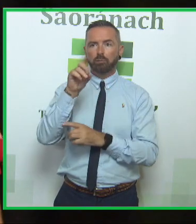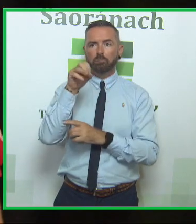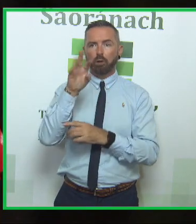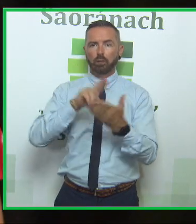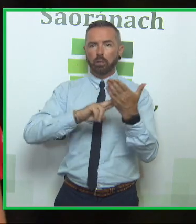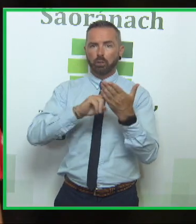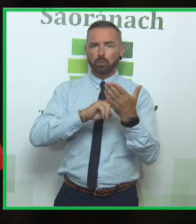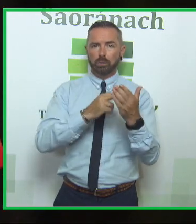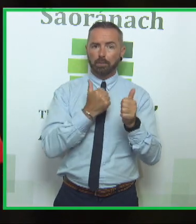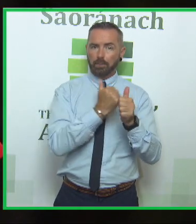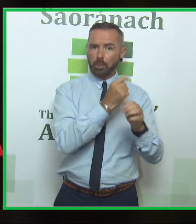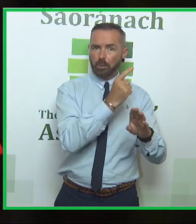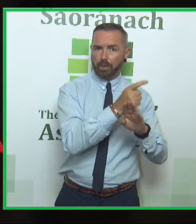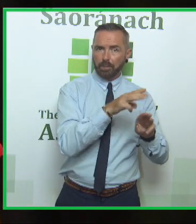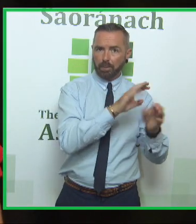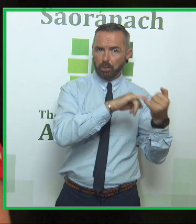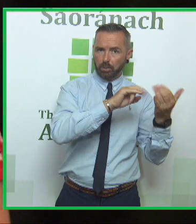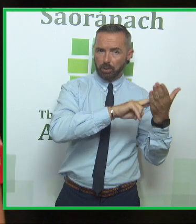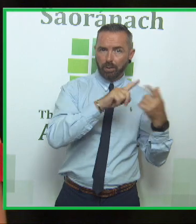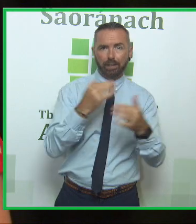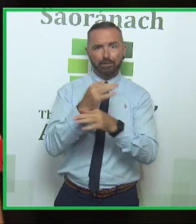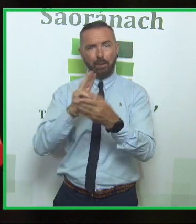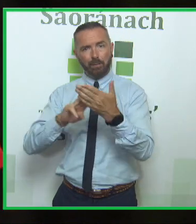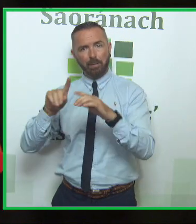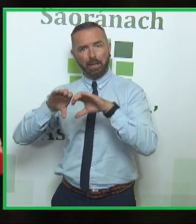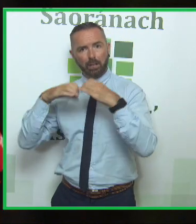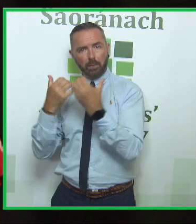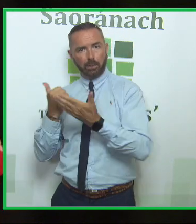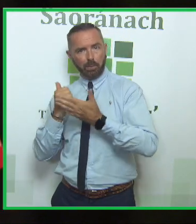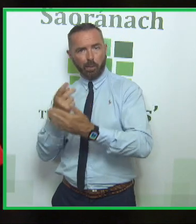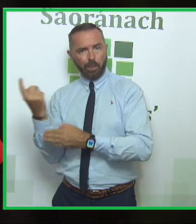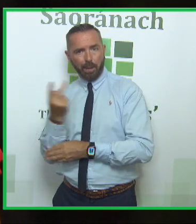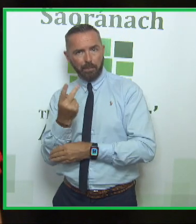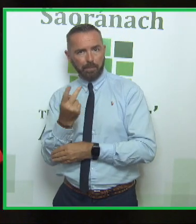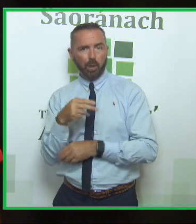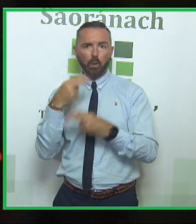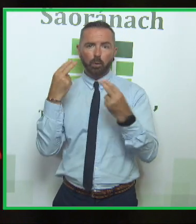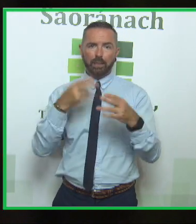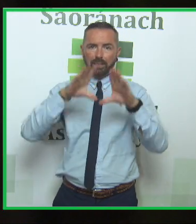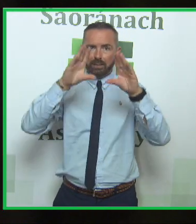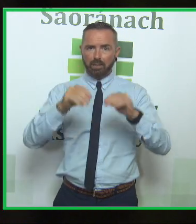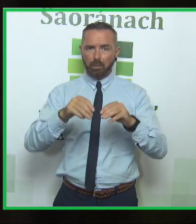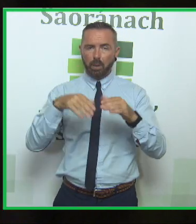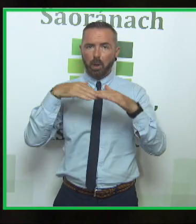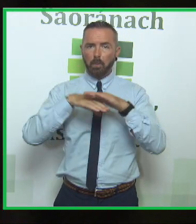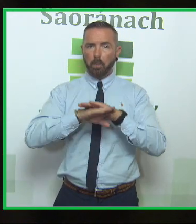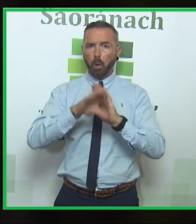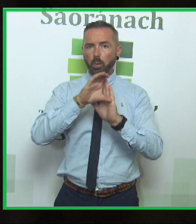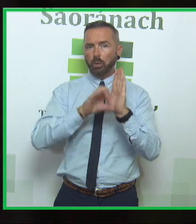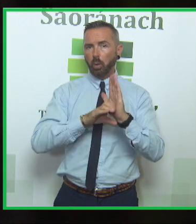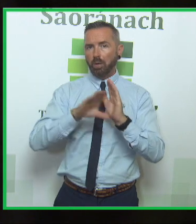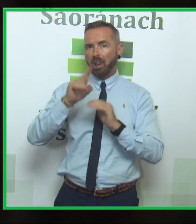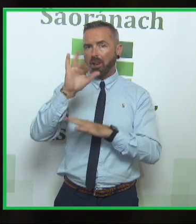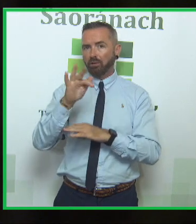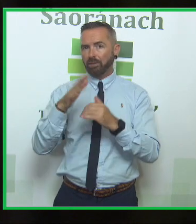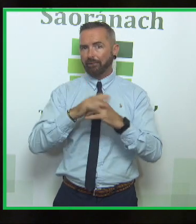people who are impacted by drugs, their family members and their communities. We need to end that postcode lottery for services, and the way to do that